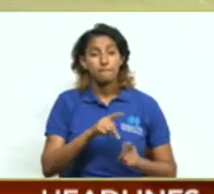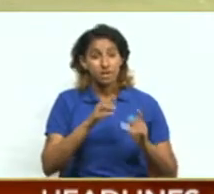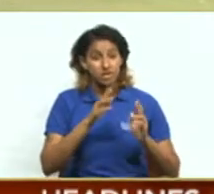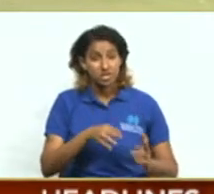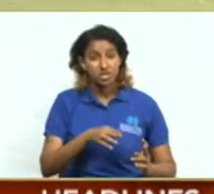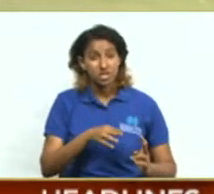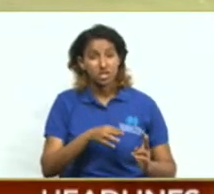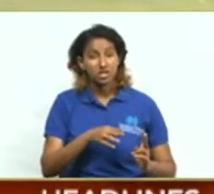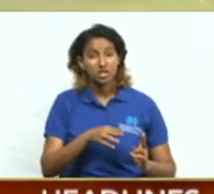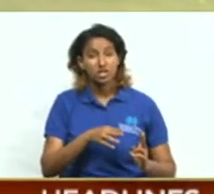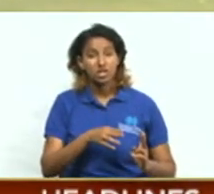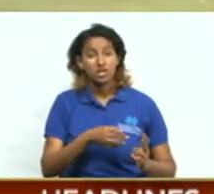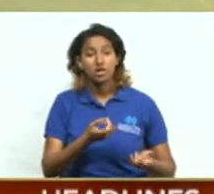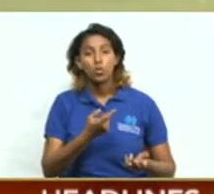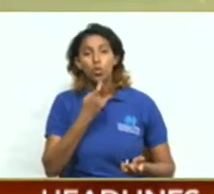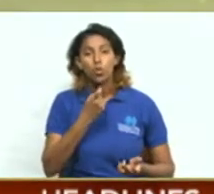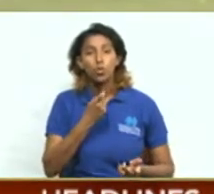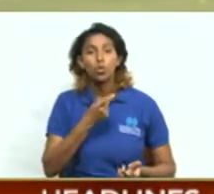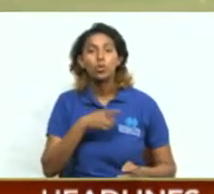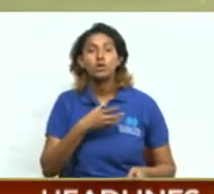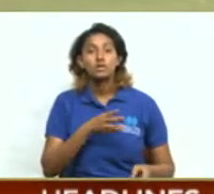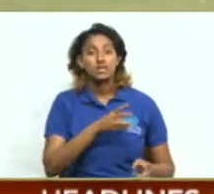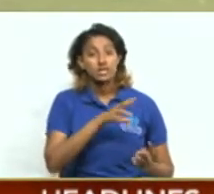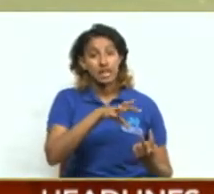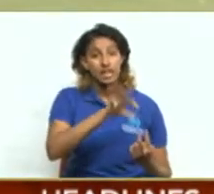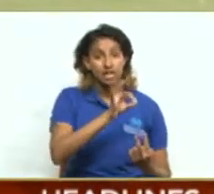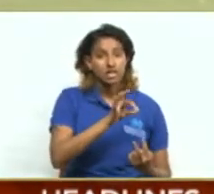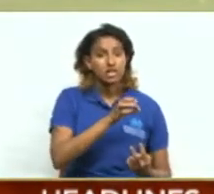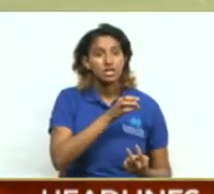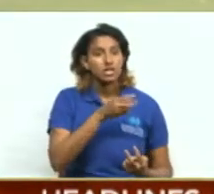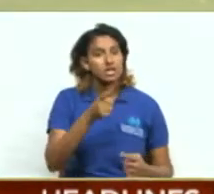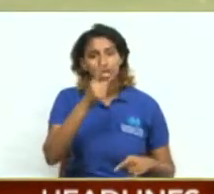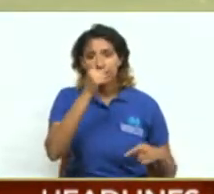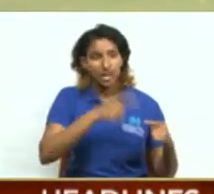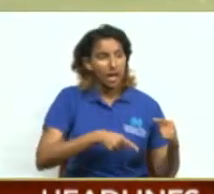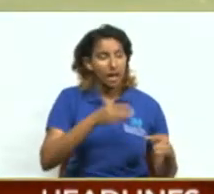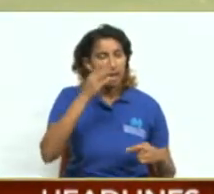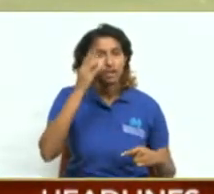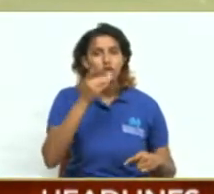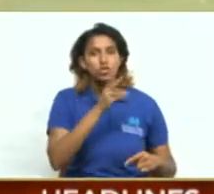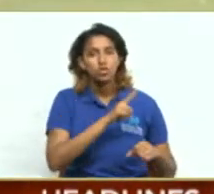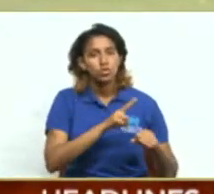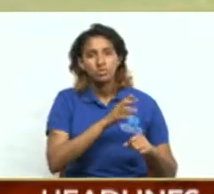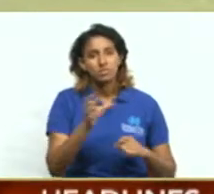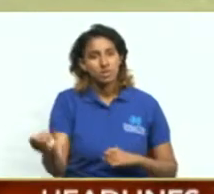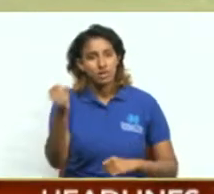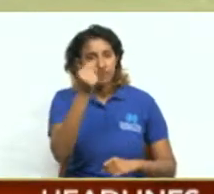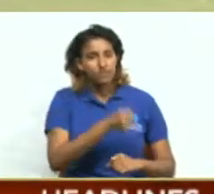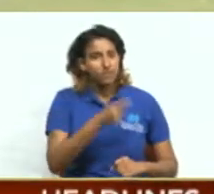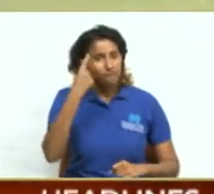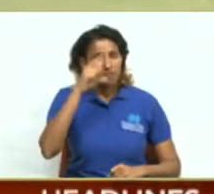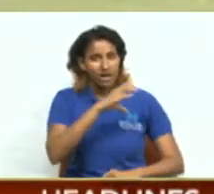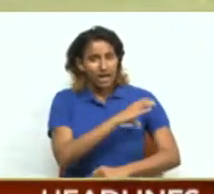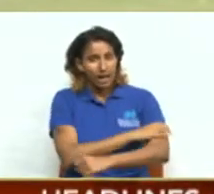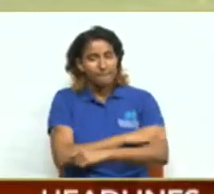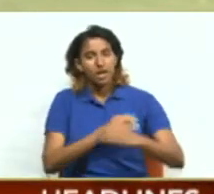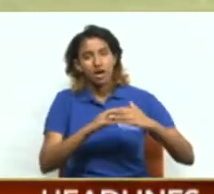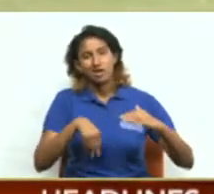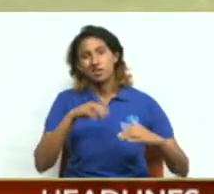disciplinary matter pending, and we wouldn't be able to go with him as the under-19 captain. And when we found out the